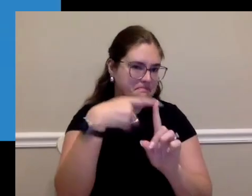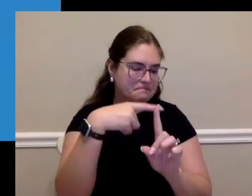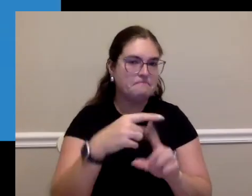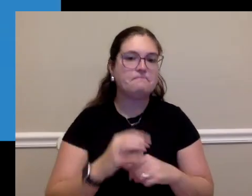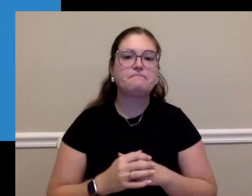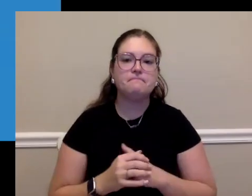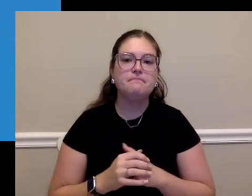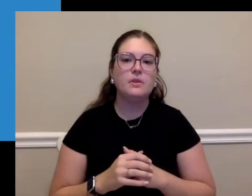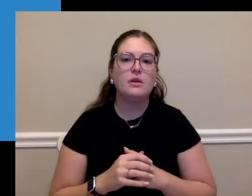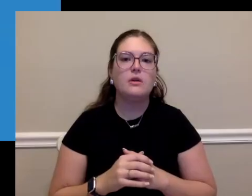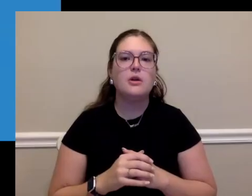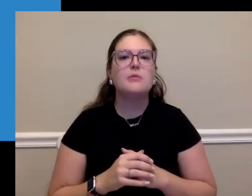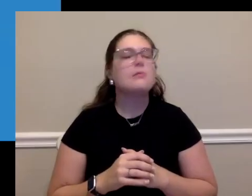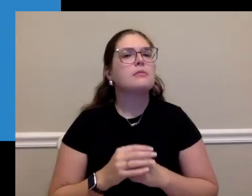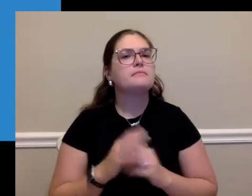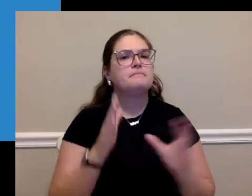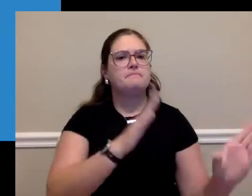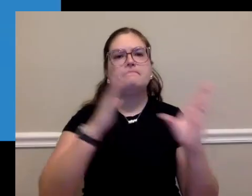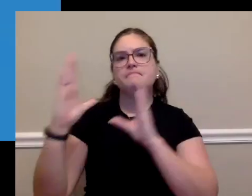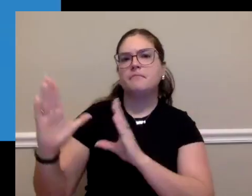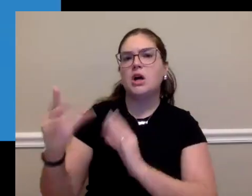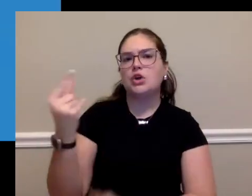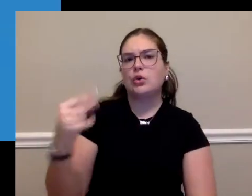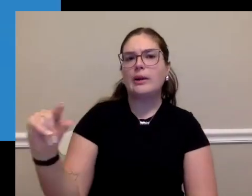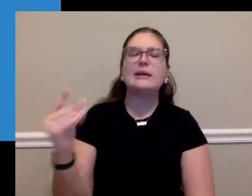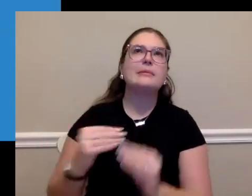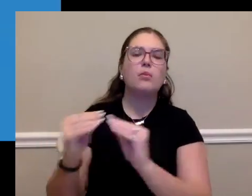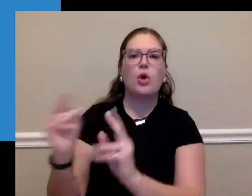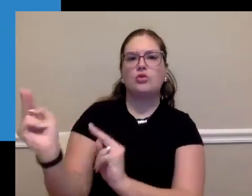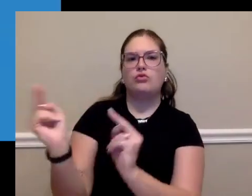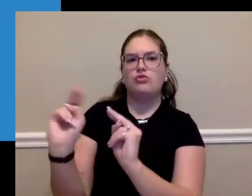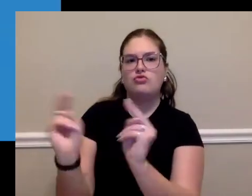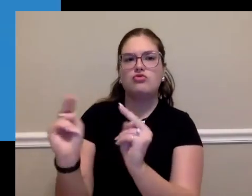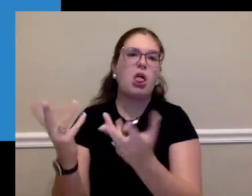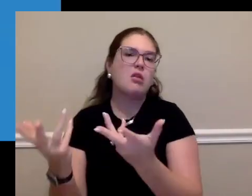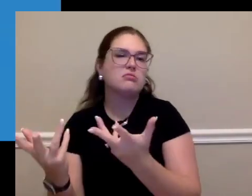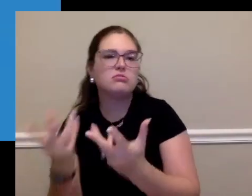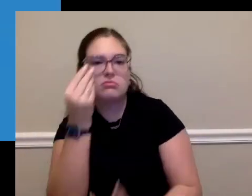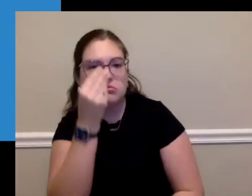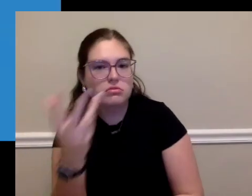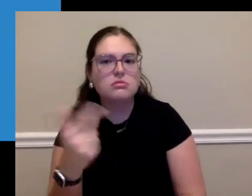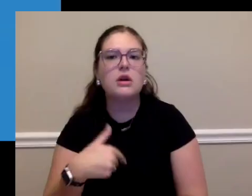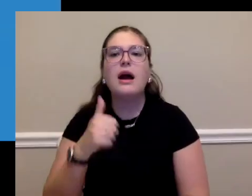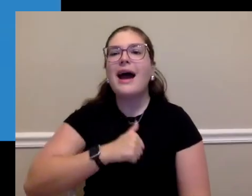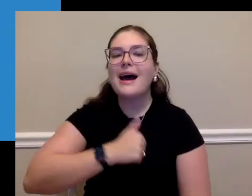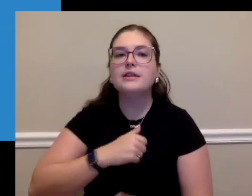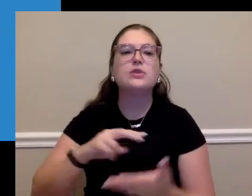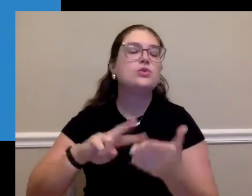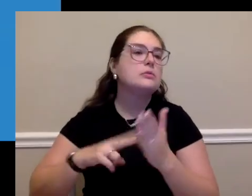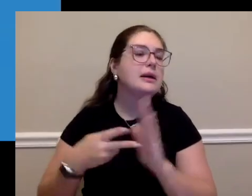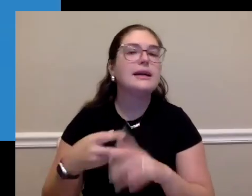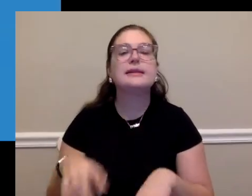And then a more neutral attitudes was about 41%. And those attitudes included things